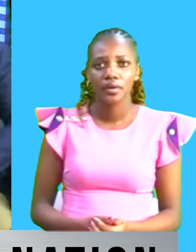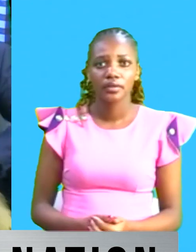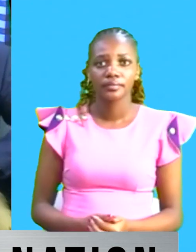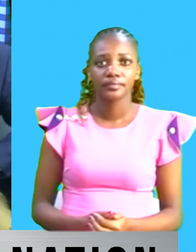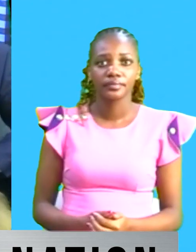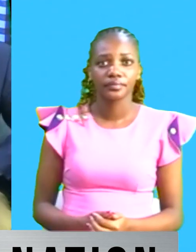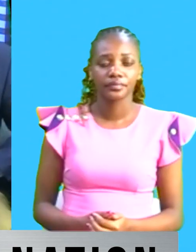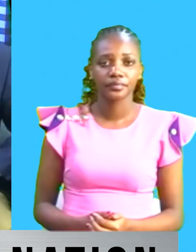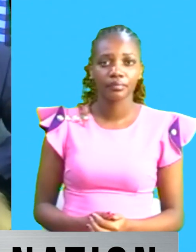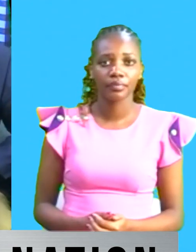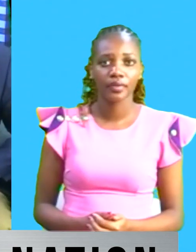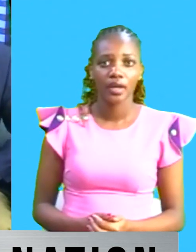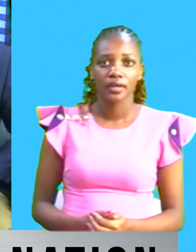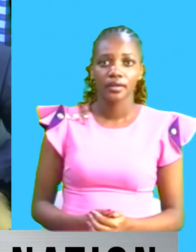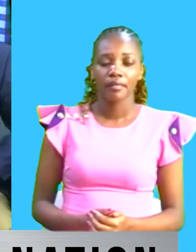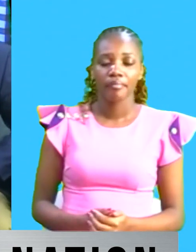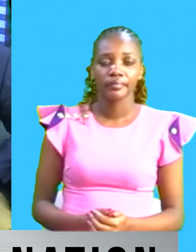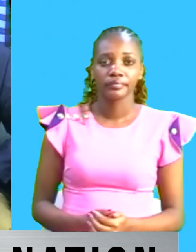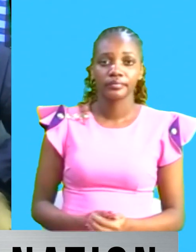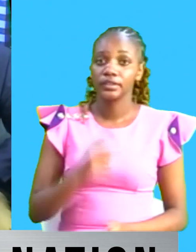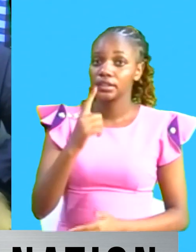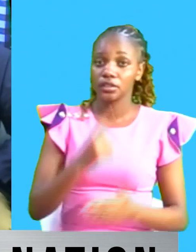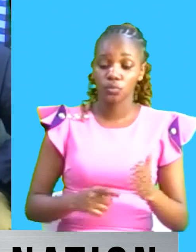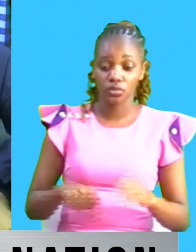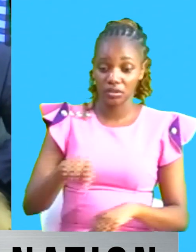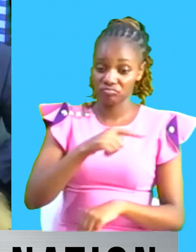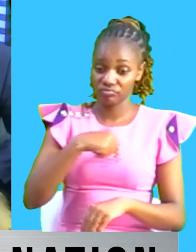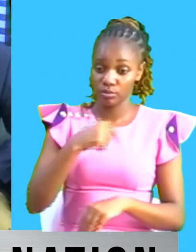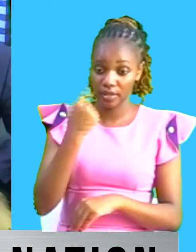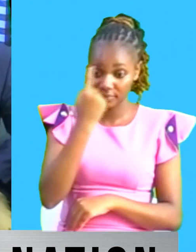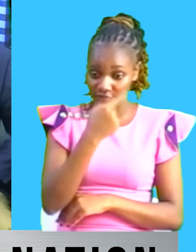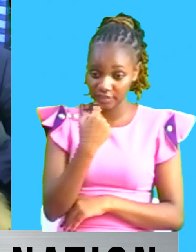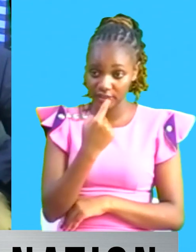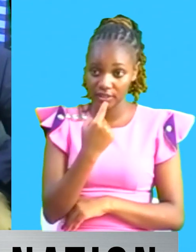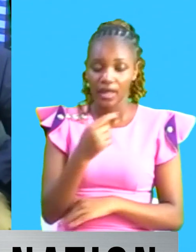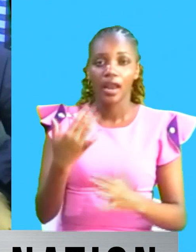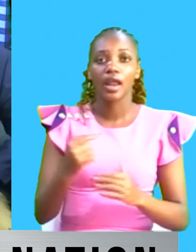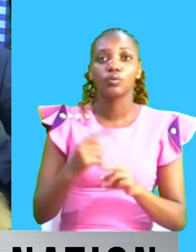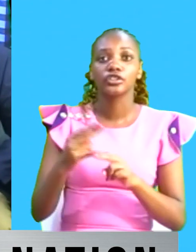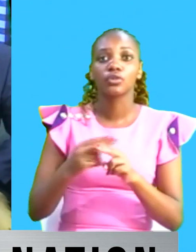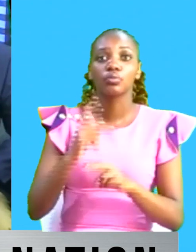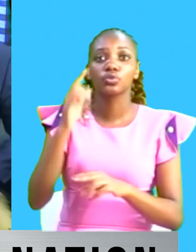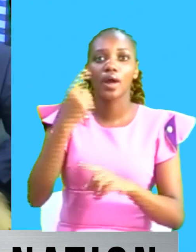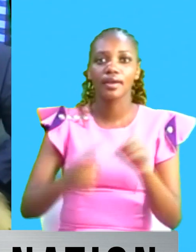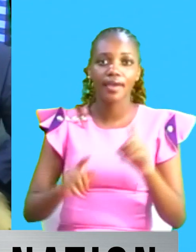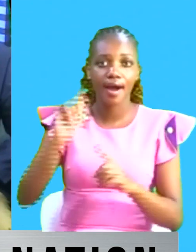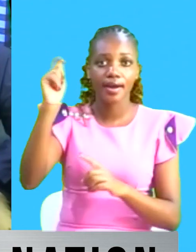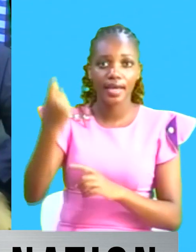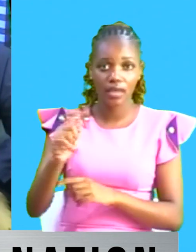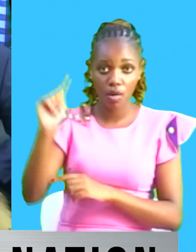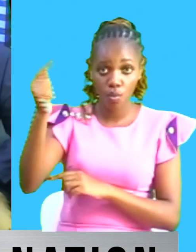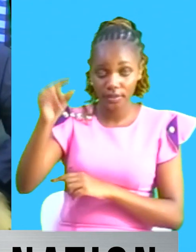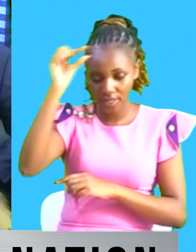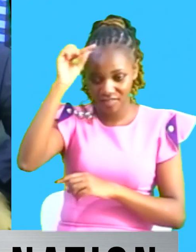wound again. Yeah. It's very unfortunate that this is what you're facing. We are moving towards 1 year of Kenya Kwanza. I don't know